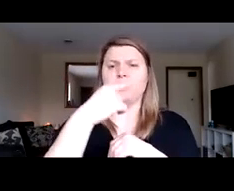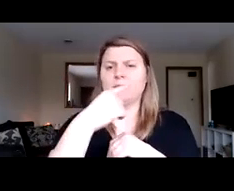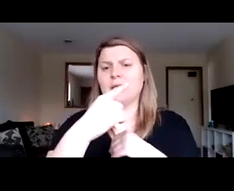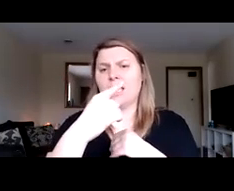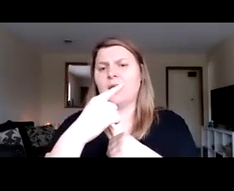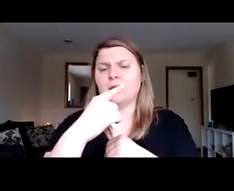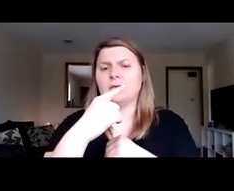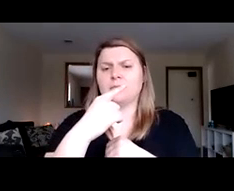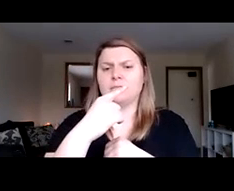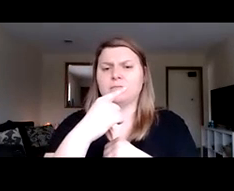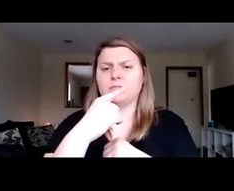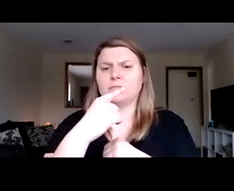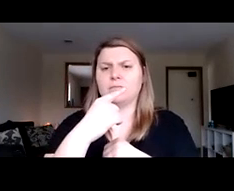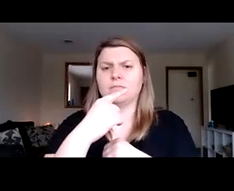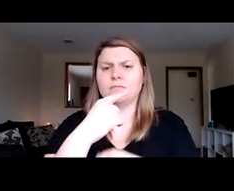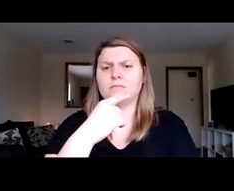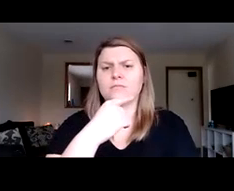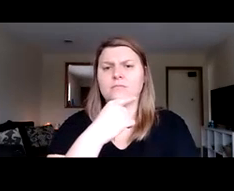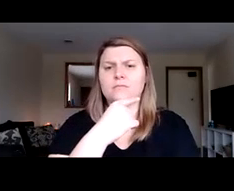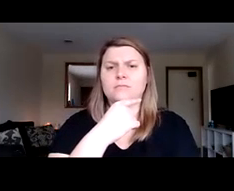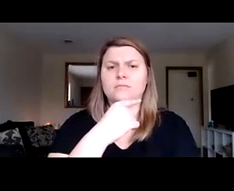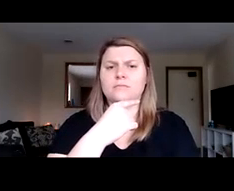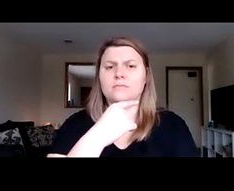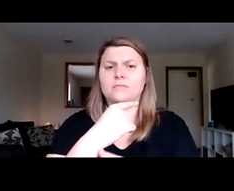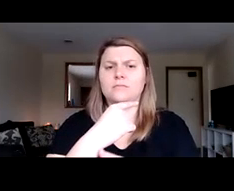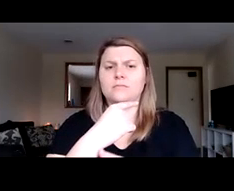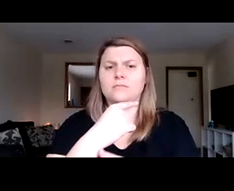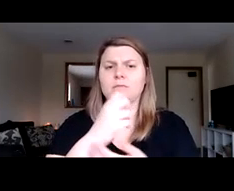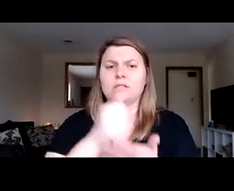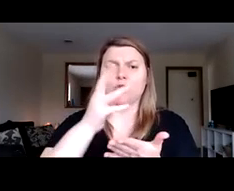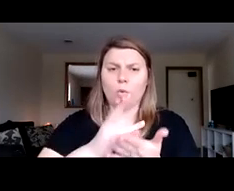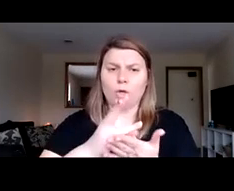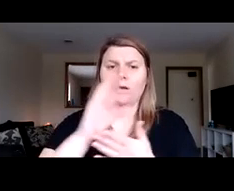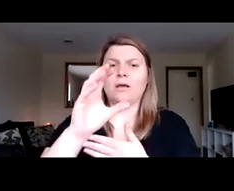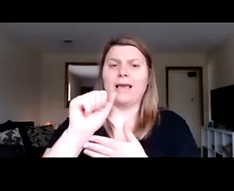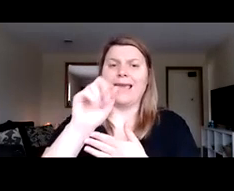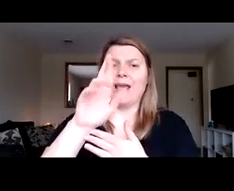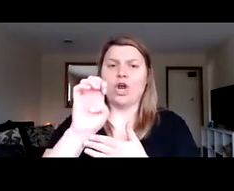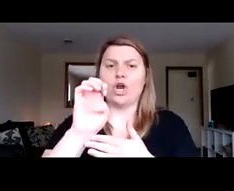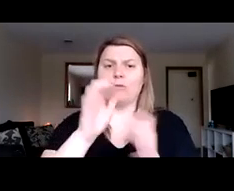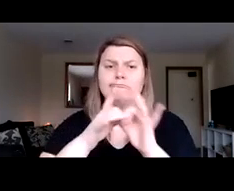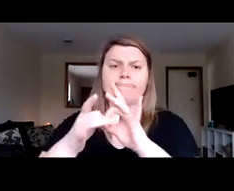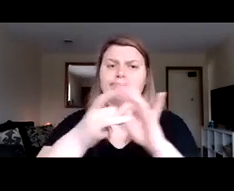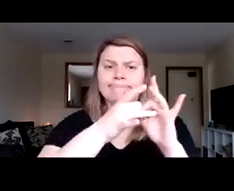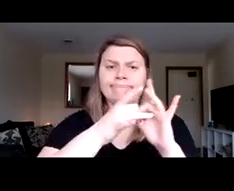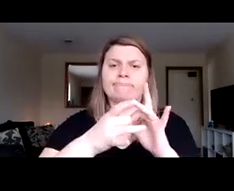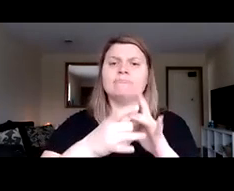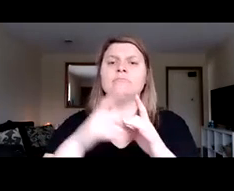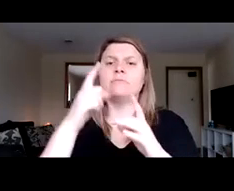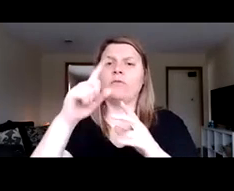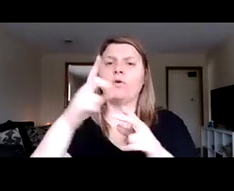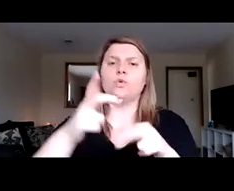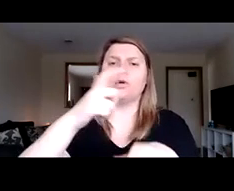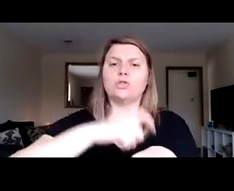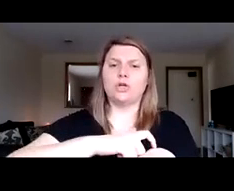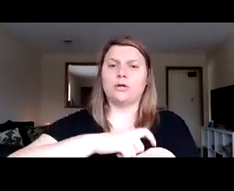comes to social work and care coordination, like the value, especially in like short-term